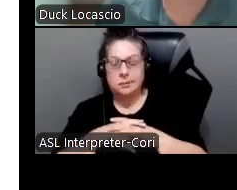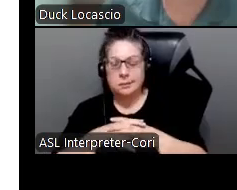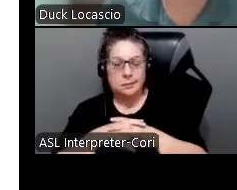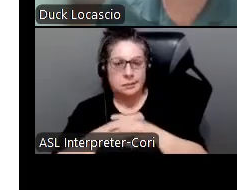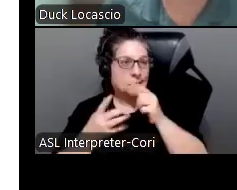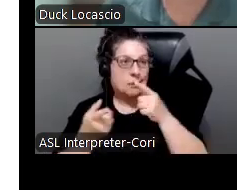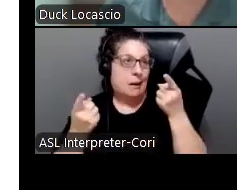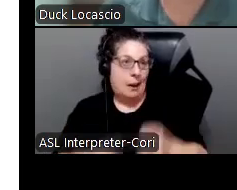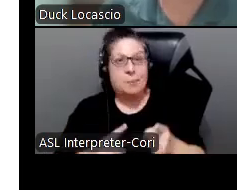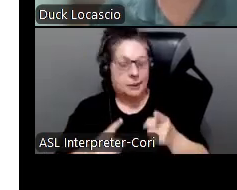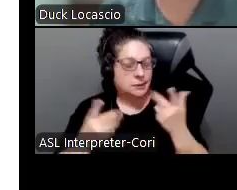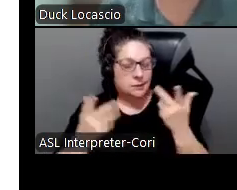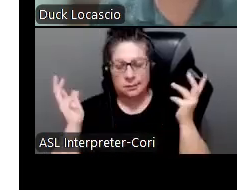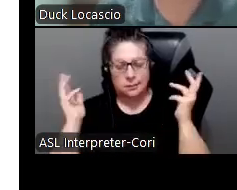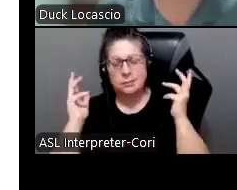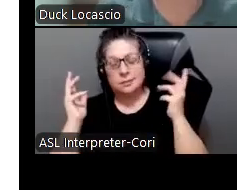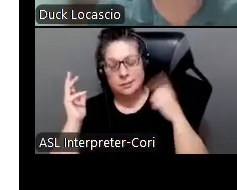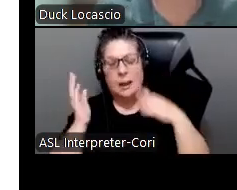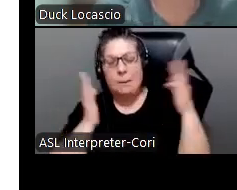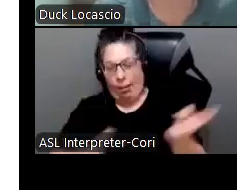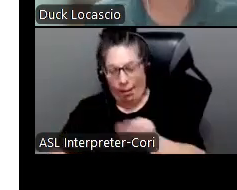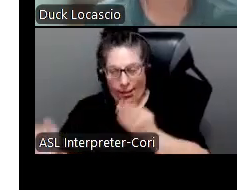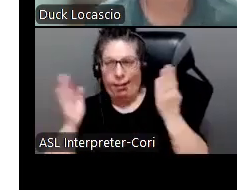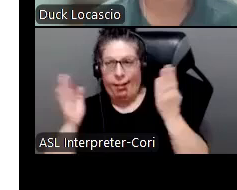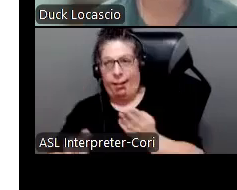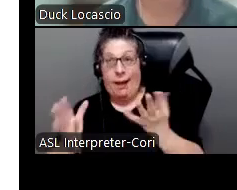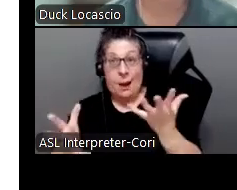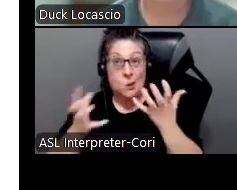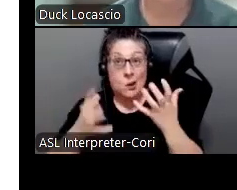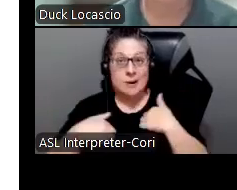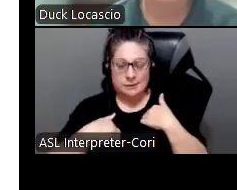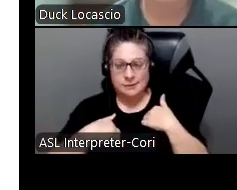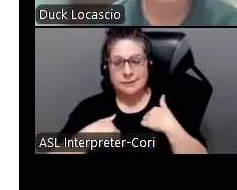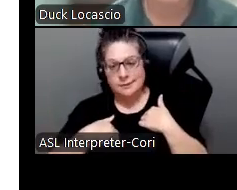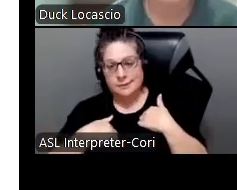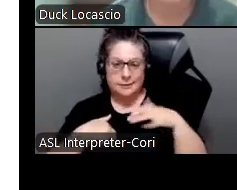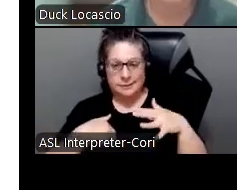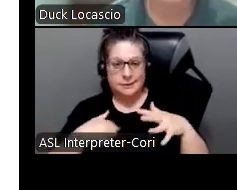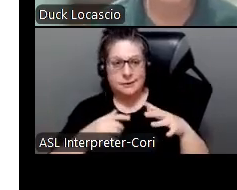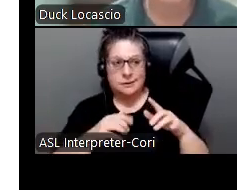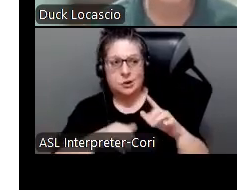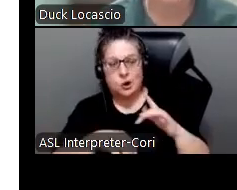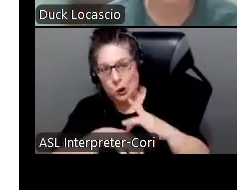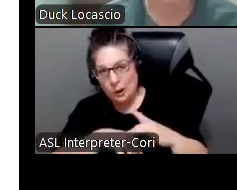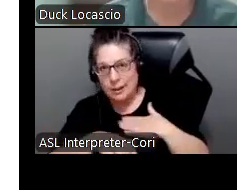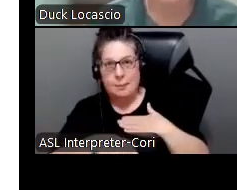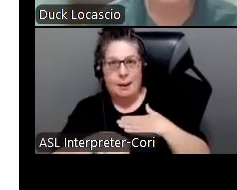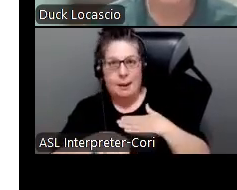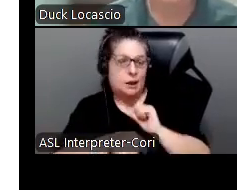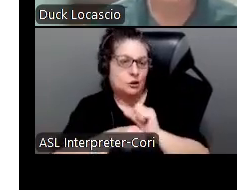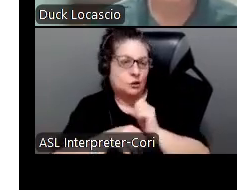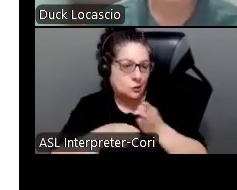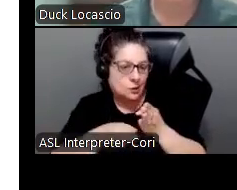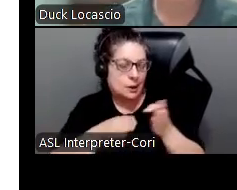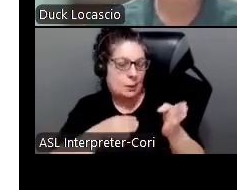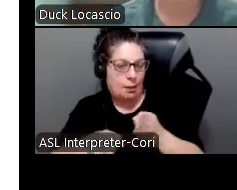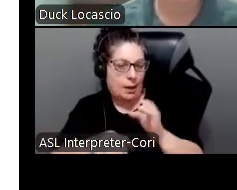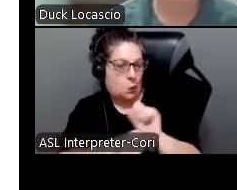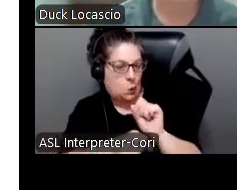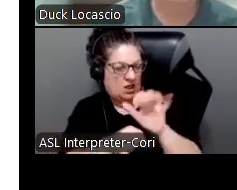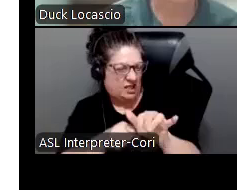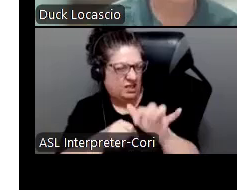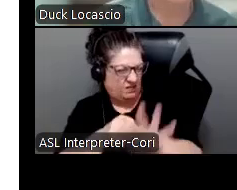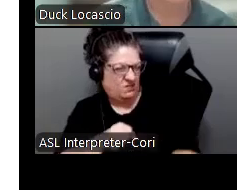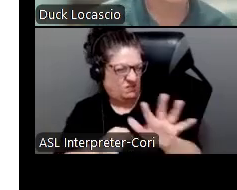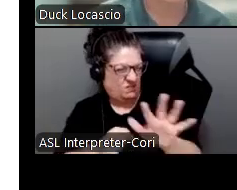into it haphazardly. This was kind of my plan early on in my career to work in the bottomland hardwood